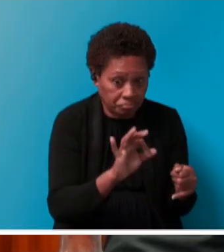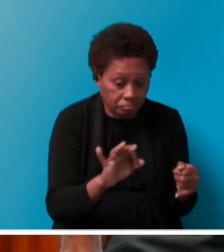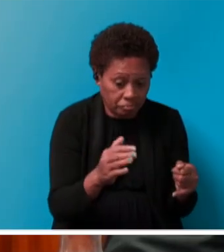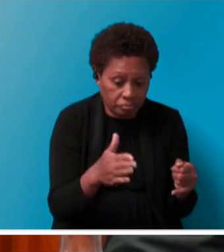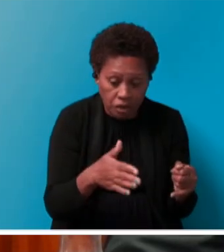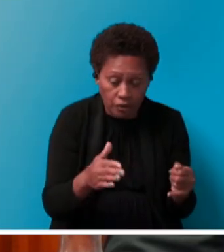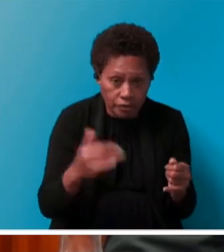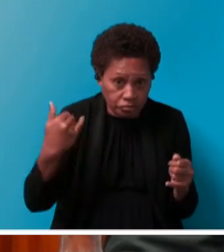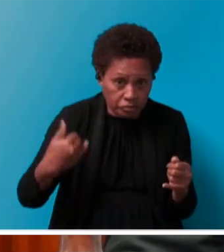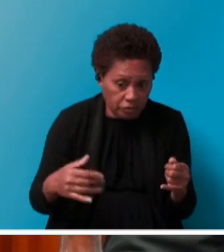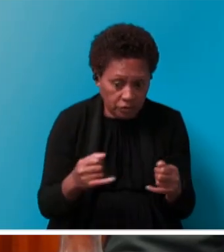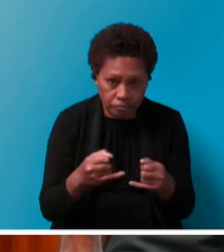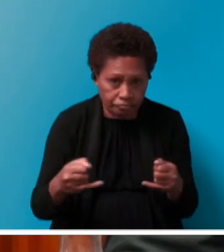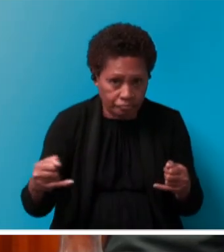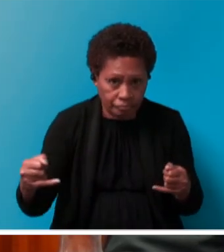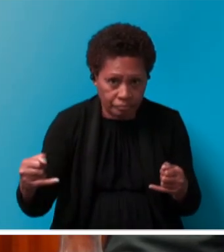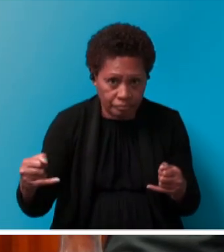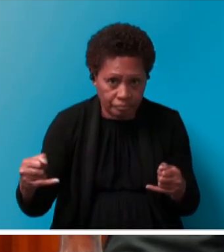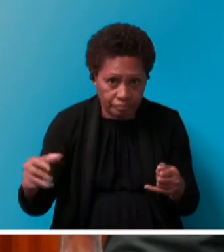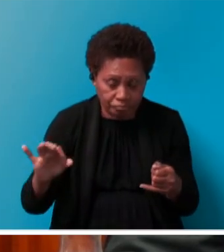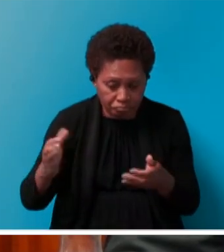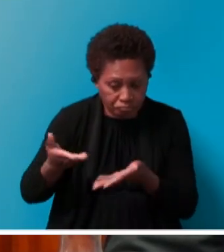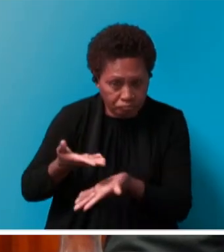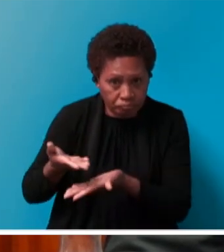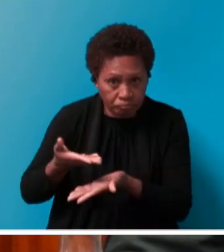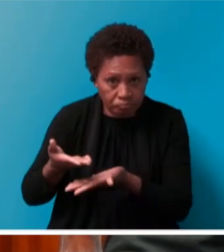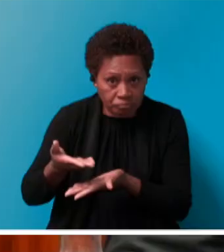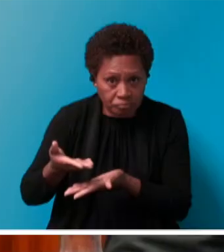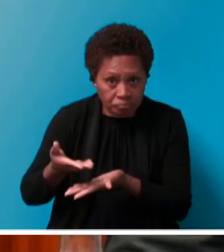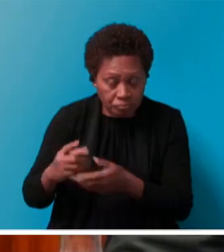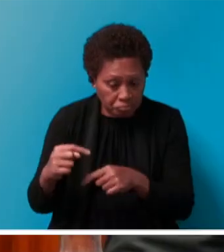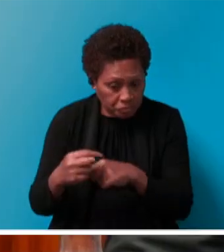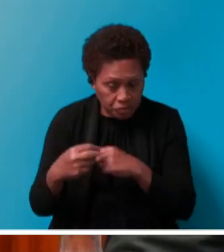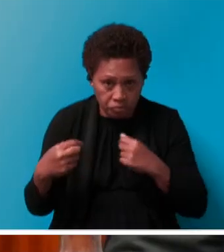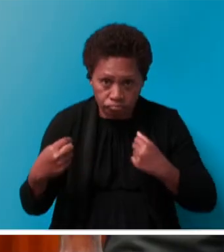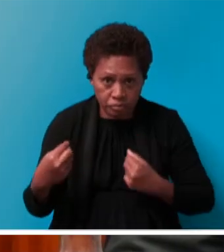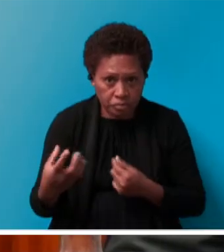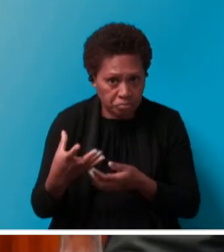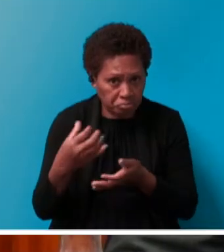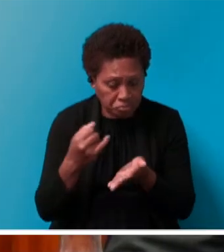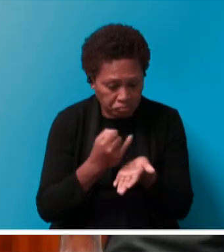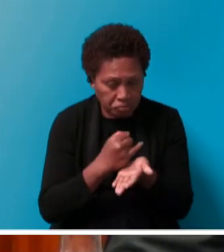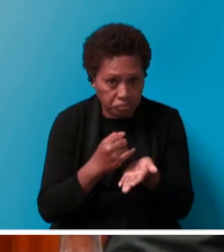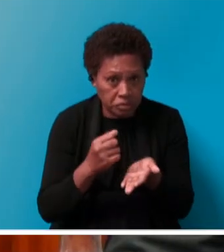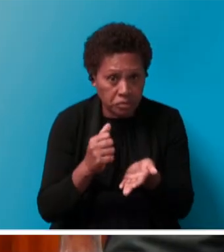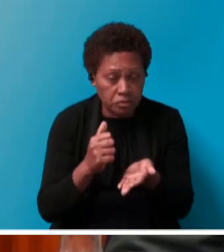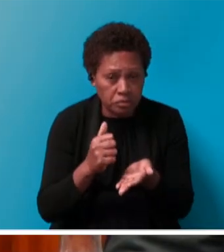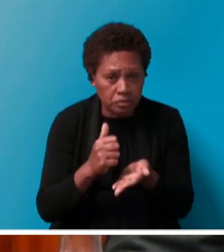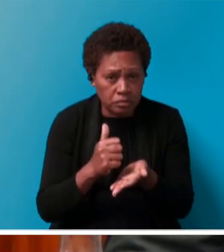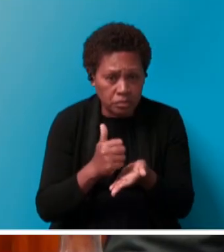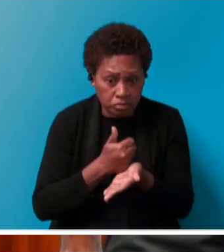global intellectual property conversation. We are active architects, bringing our